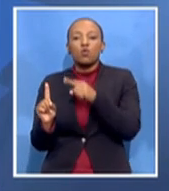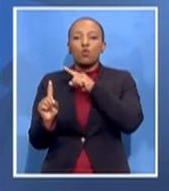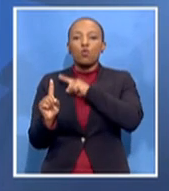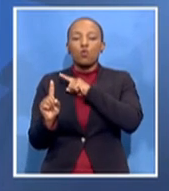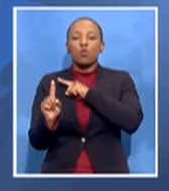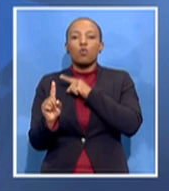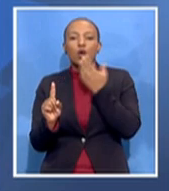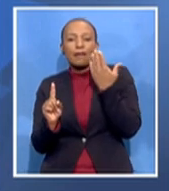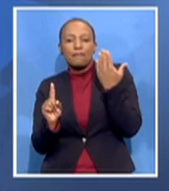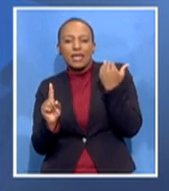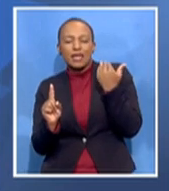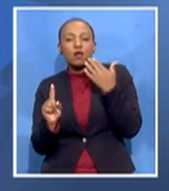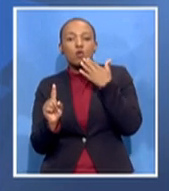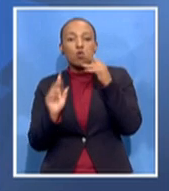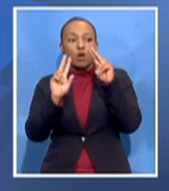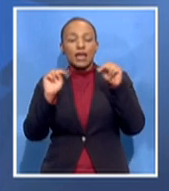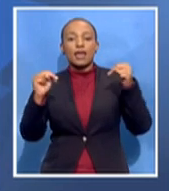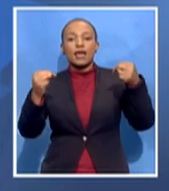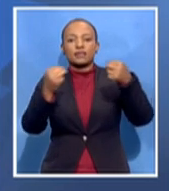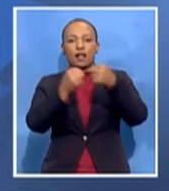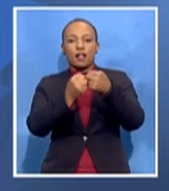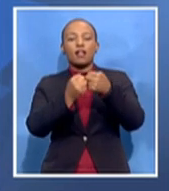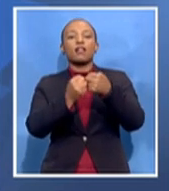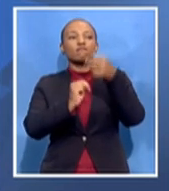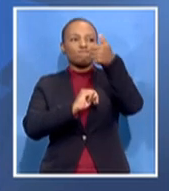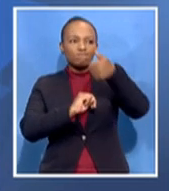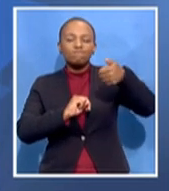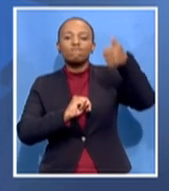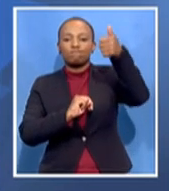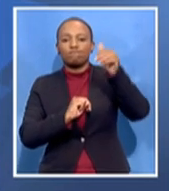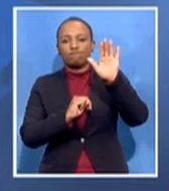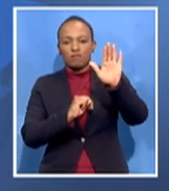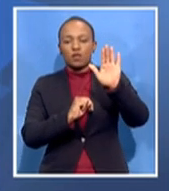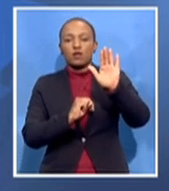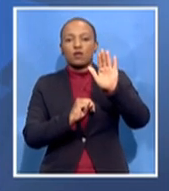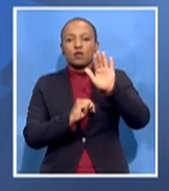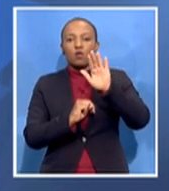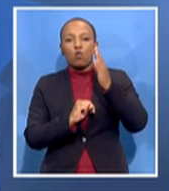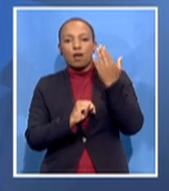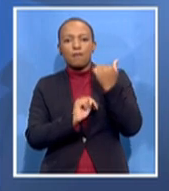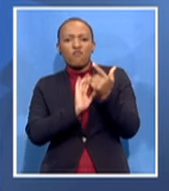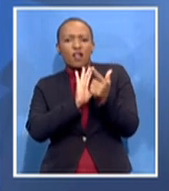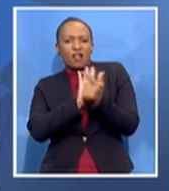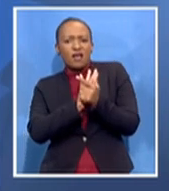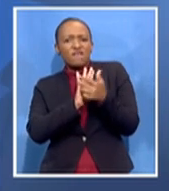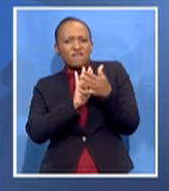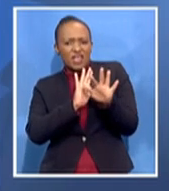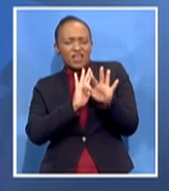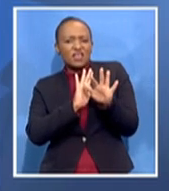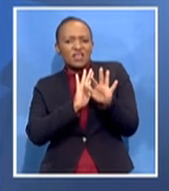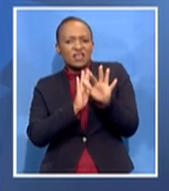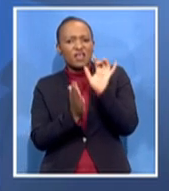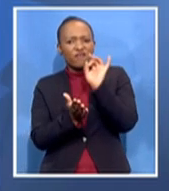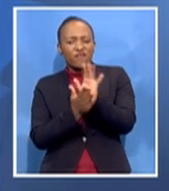Prosecuting Authority when he illegally fired a National Director of Public Prosecutions,